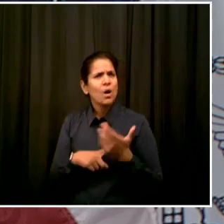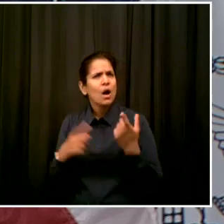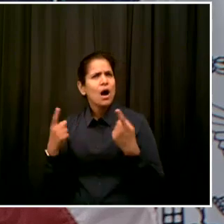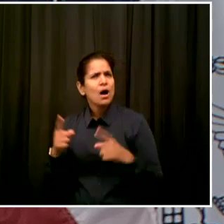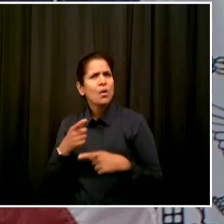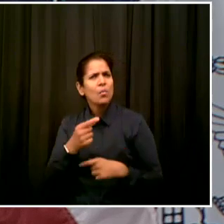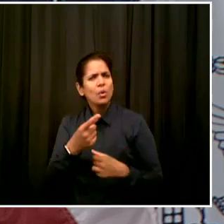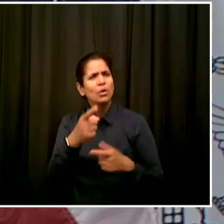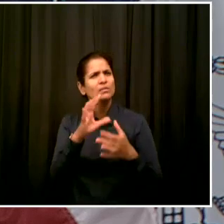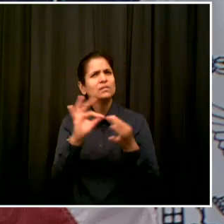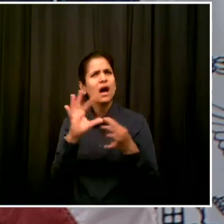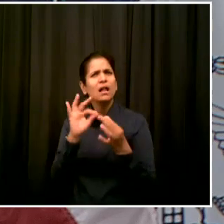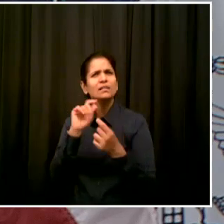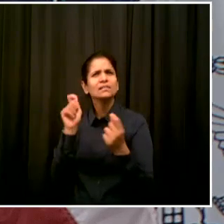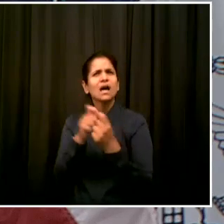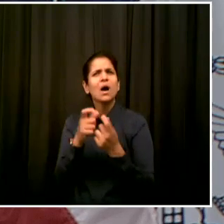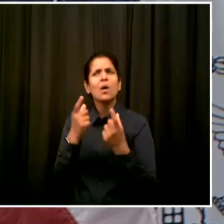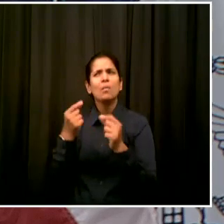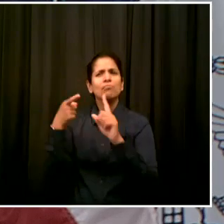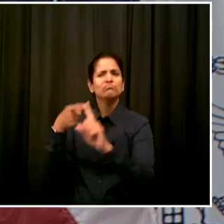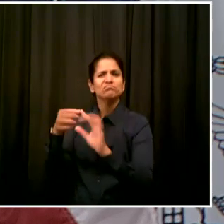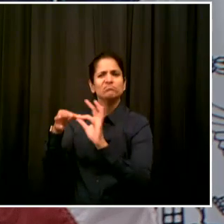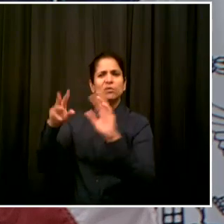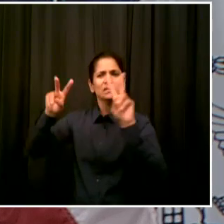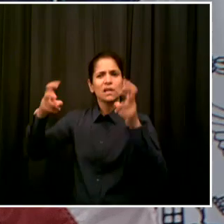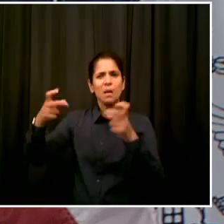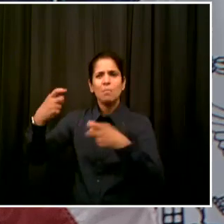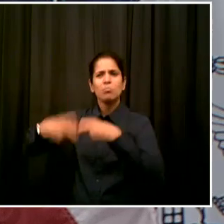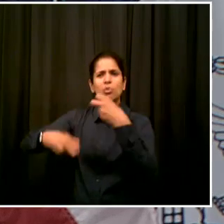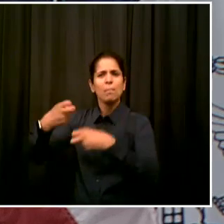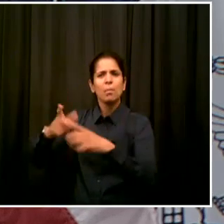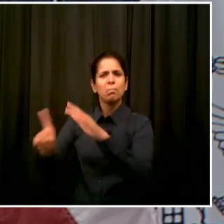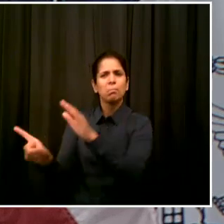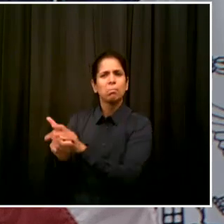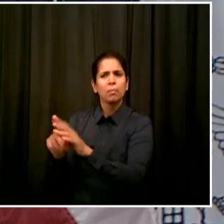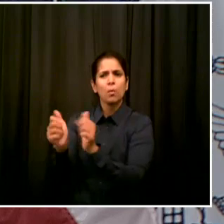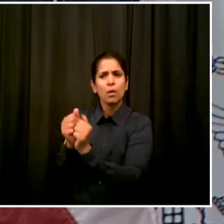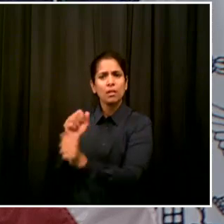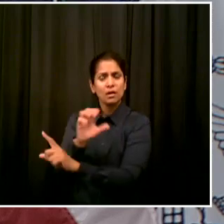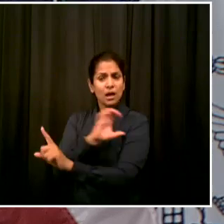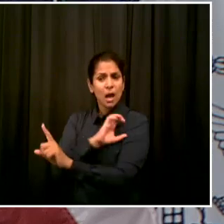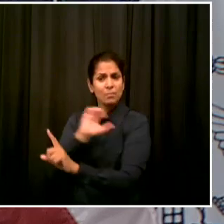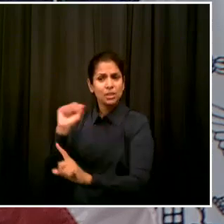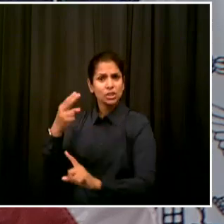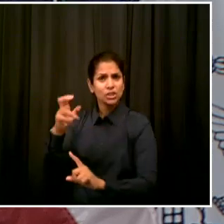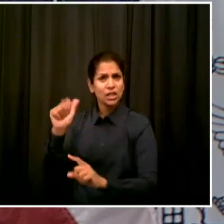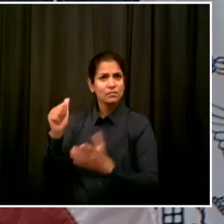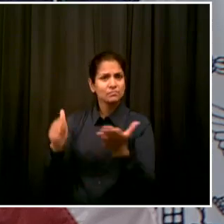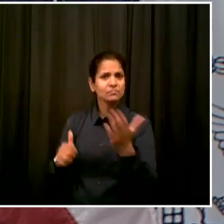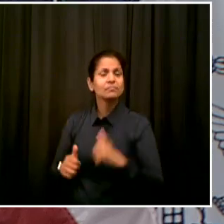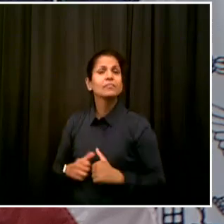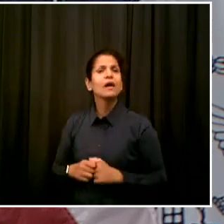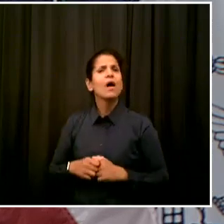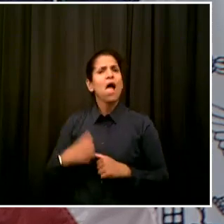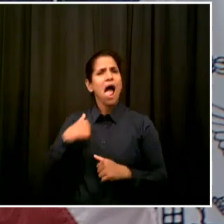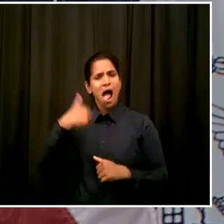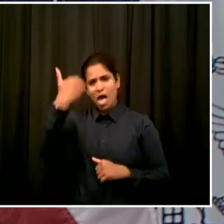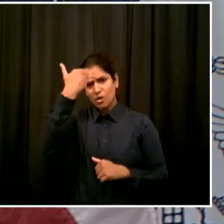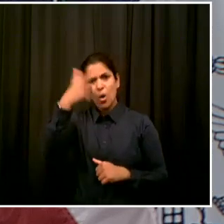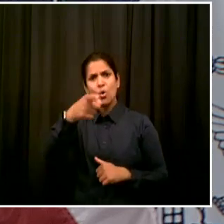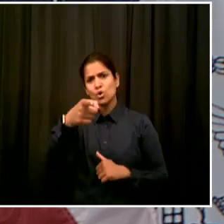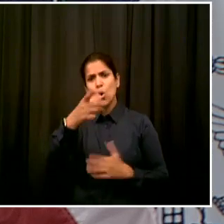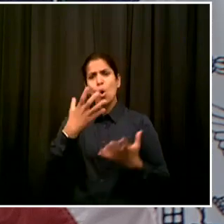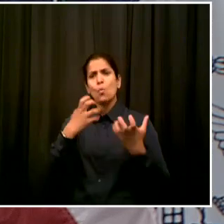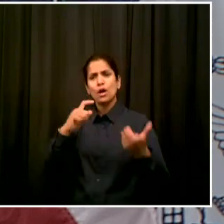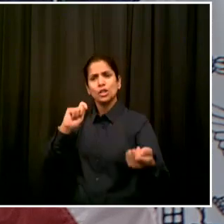of him, but what are you saying to him while on the one hand you're pushing for reform, but on the other hand, he and the rest of NYPD brass are just blasting